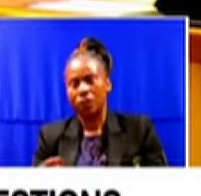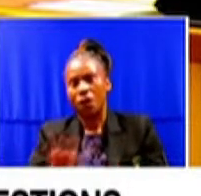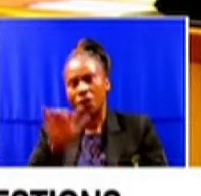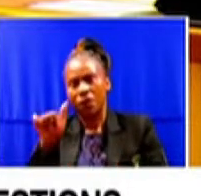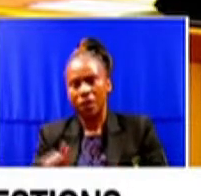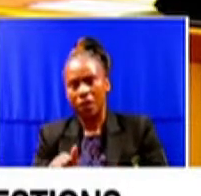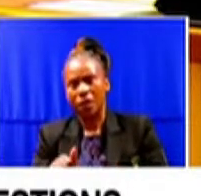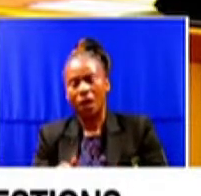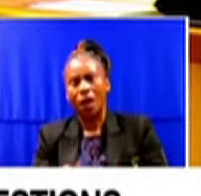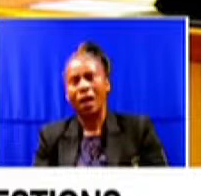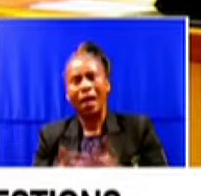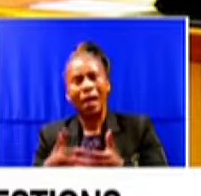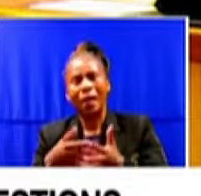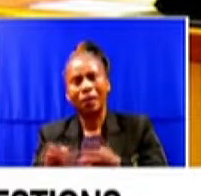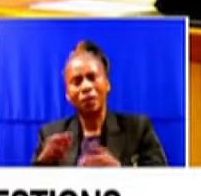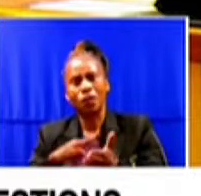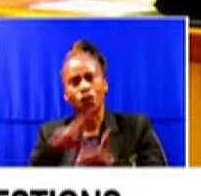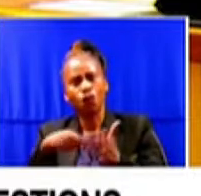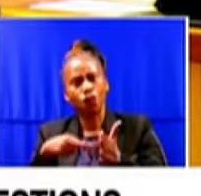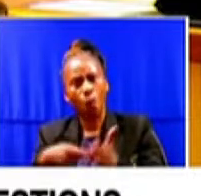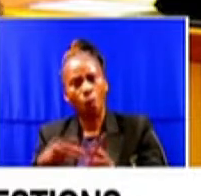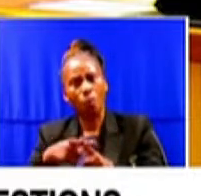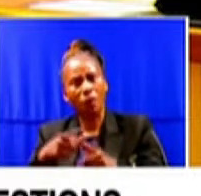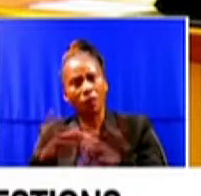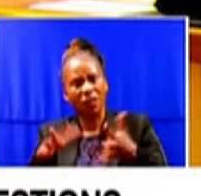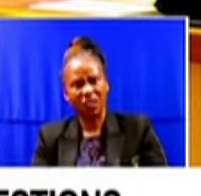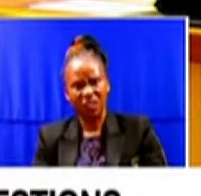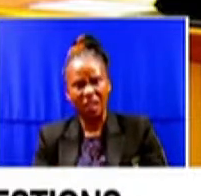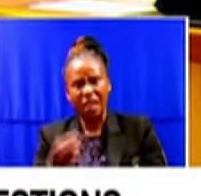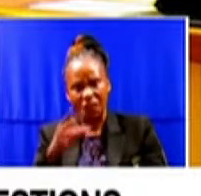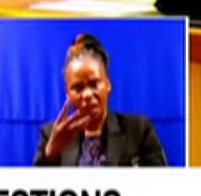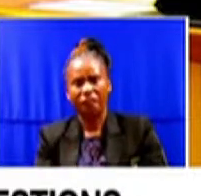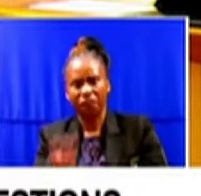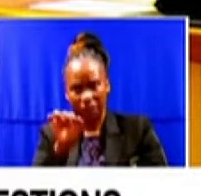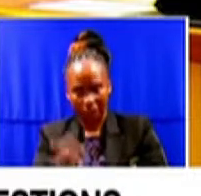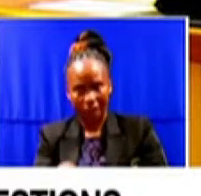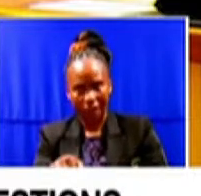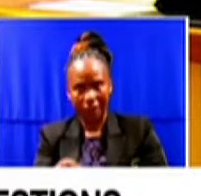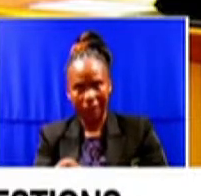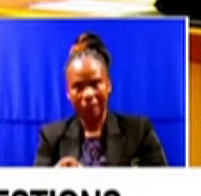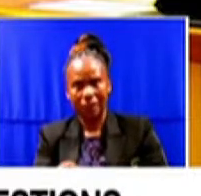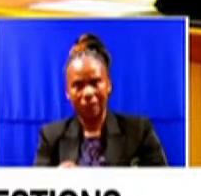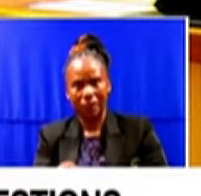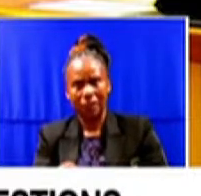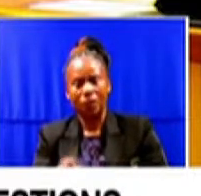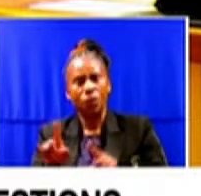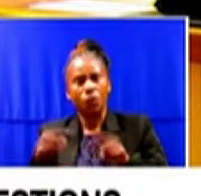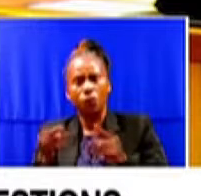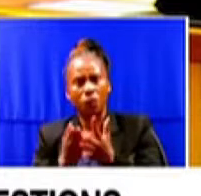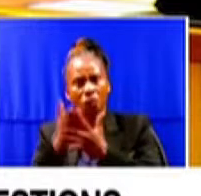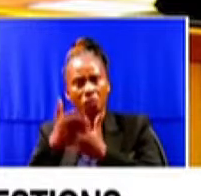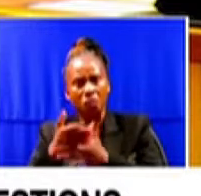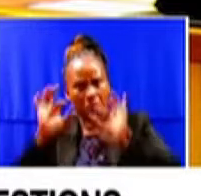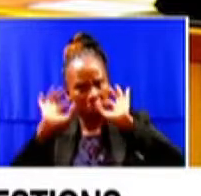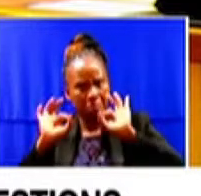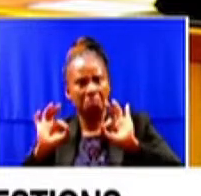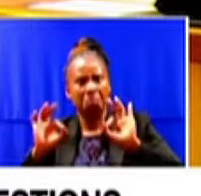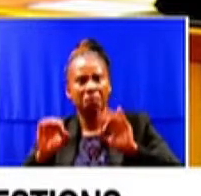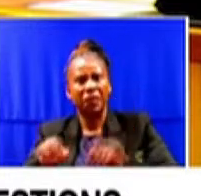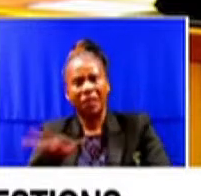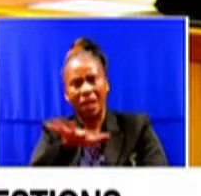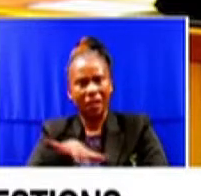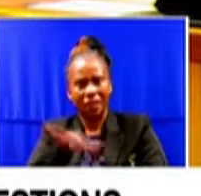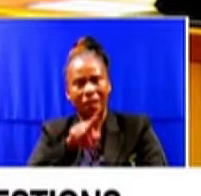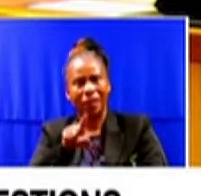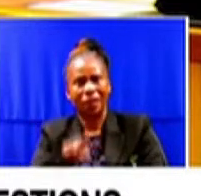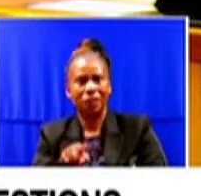strengthening the African Standby Force? If you have, why is it that the force has been unable to intervene decisively in conflict-ridden areas? And will